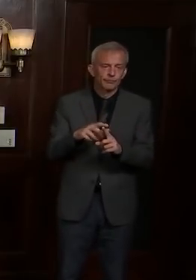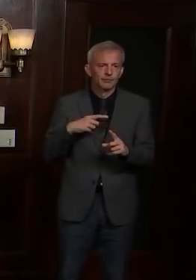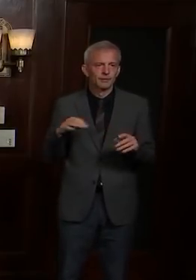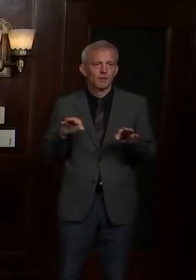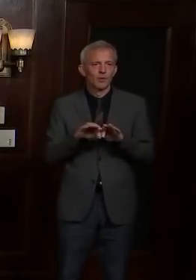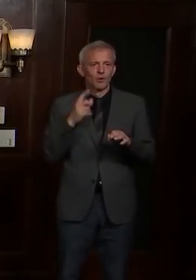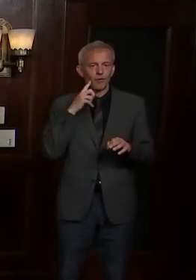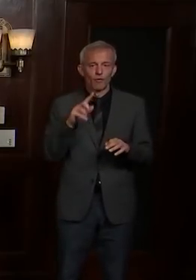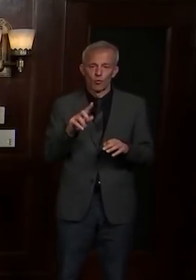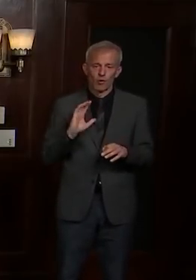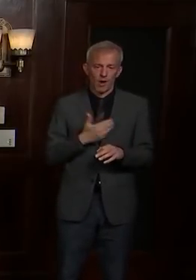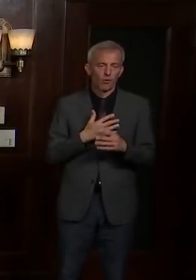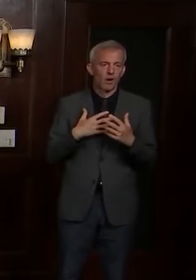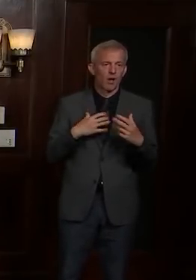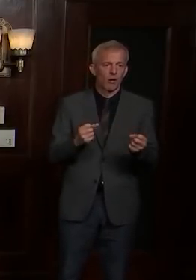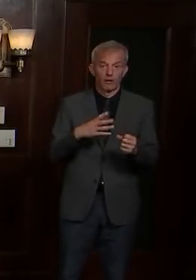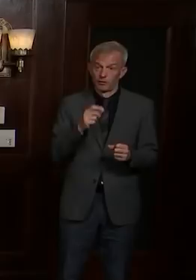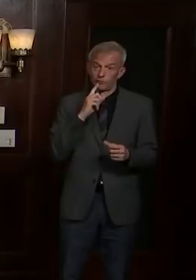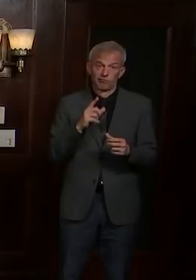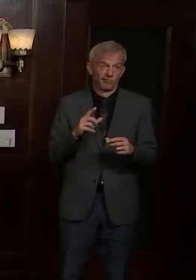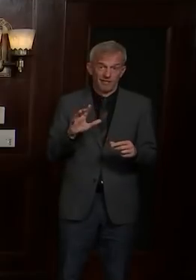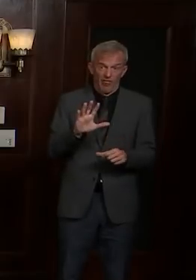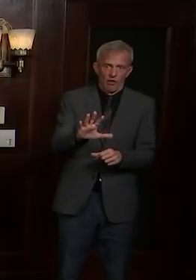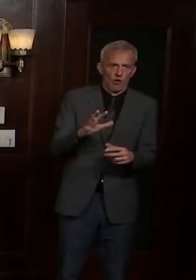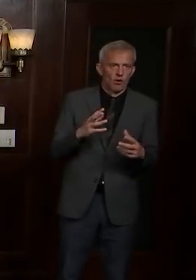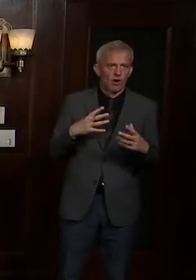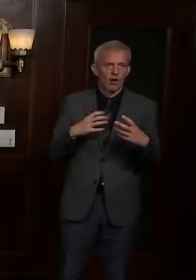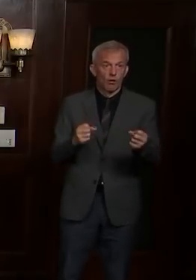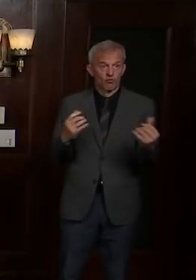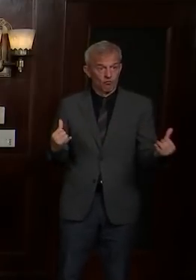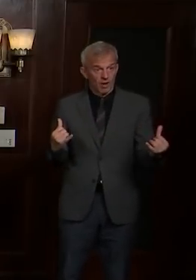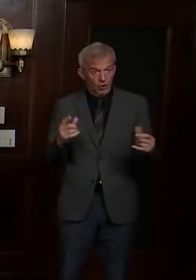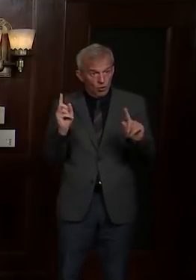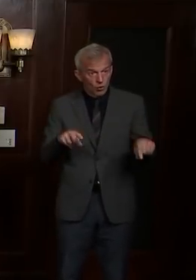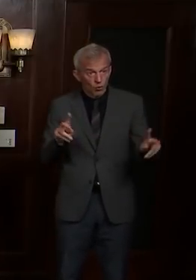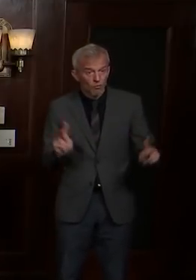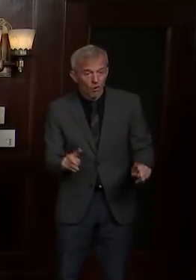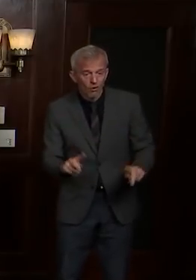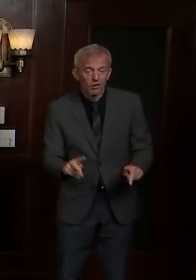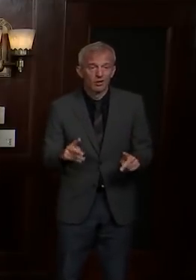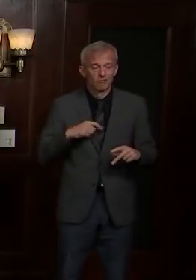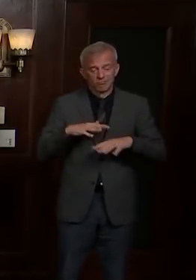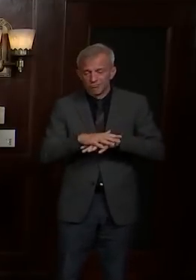health, quite frankly, as well. Going to a party can kill you. Being